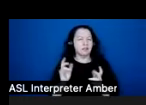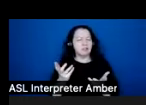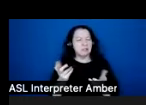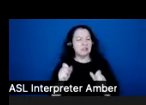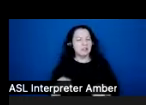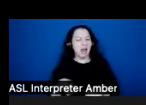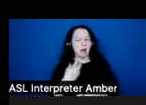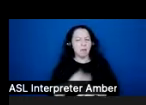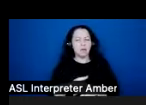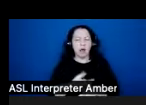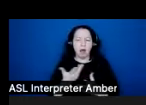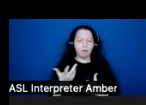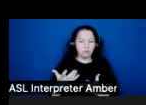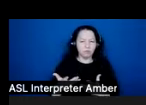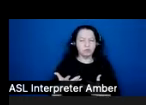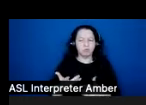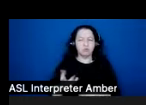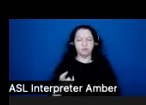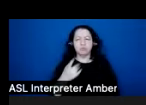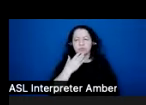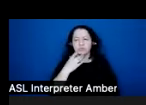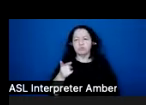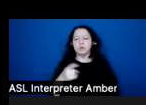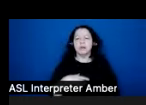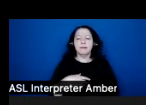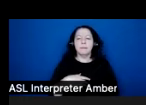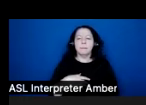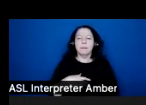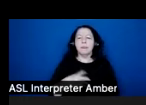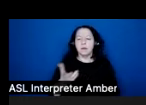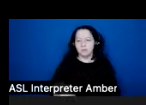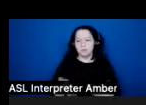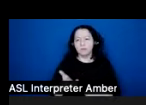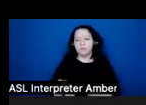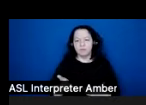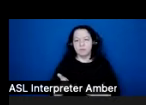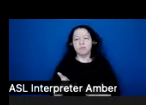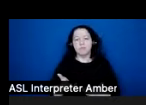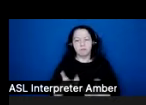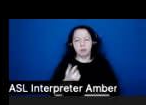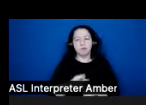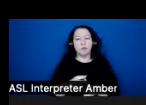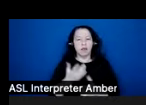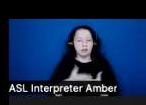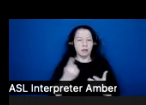Yeah, thank you. So this is where aunties and uncles comments get tricky. Yeah, that is, you're right. That's something to